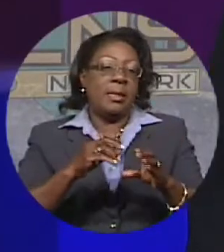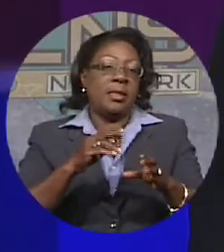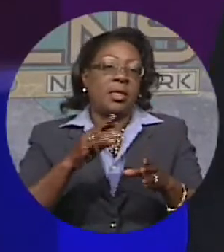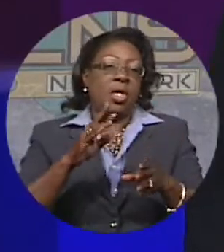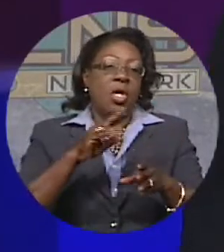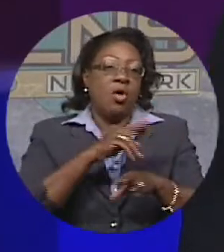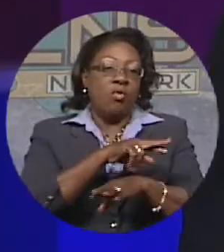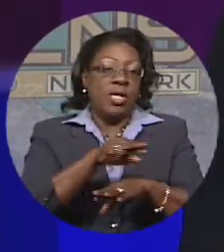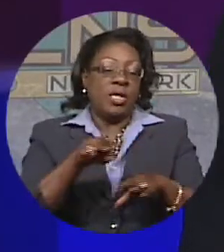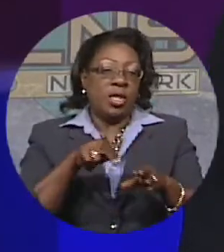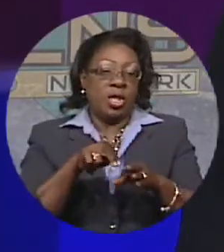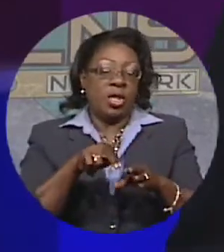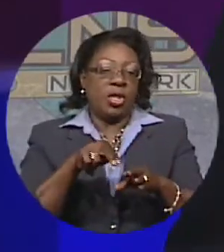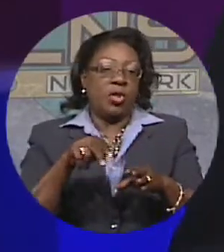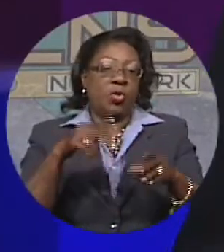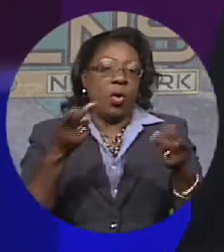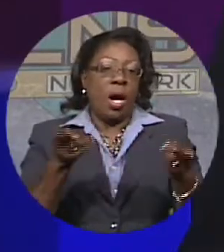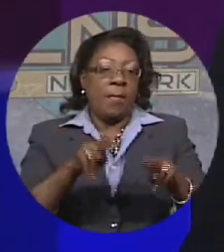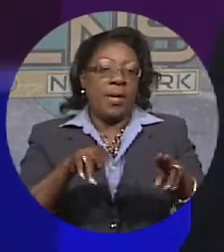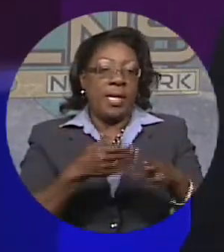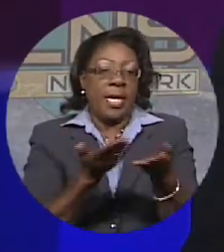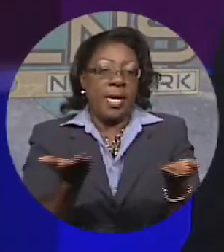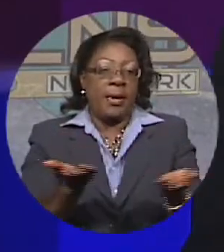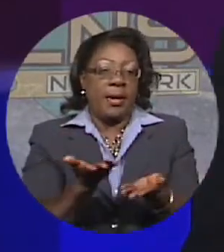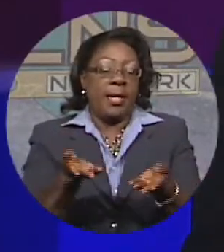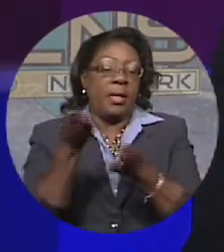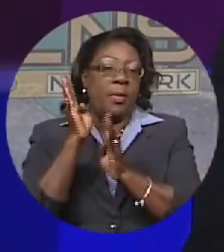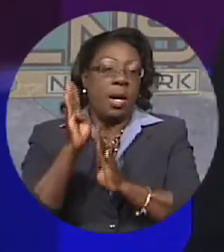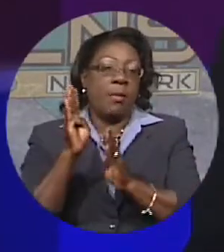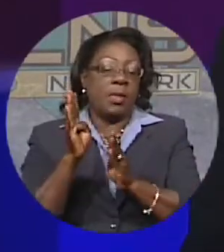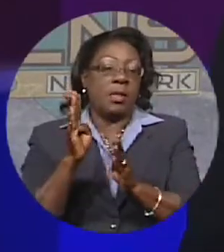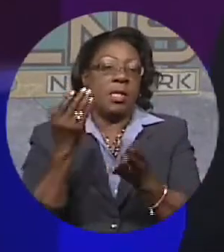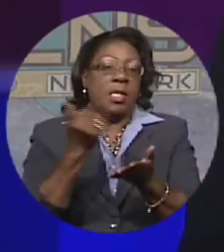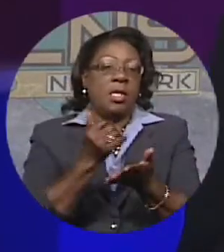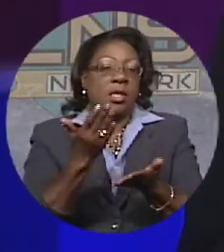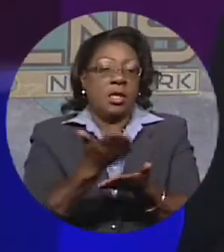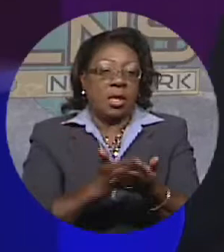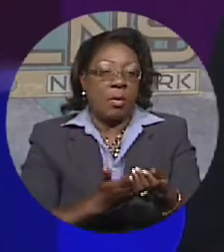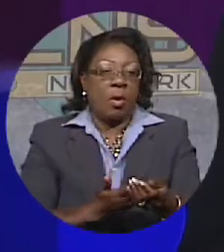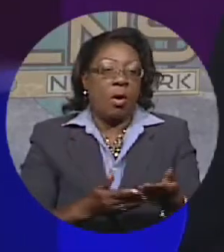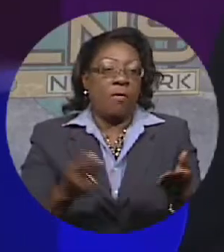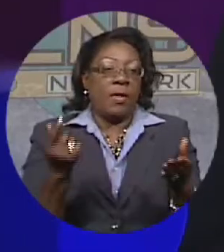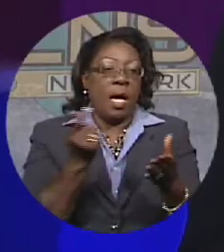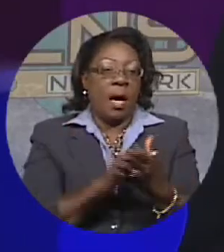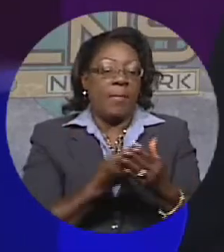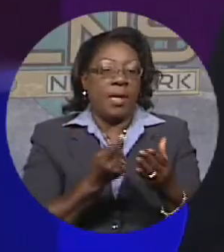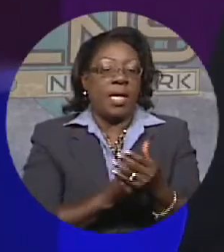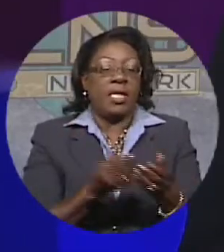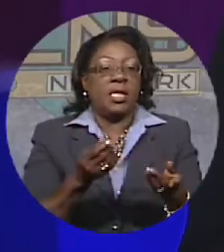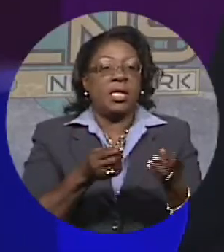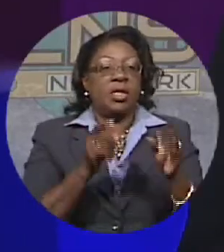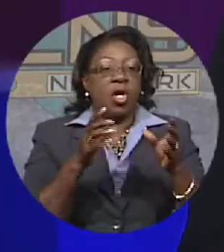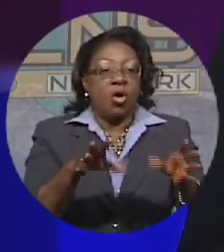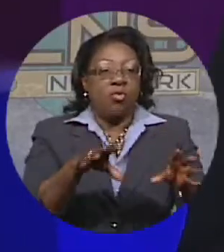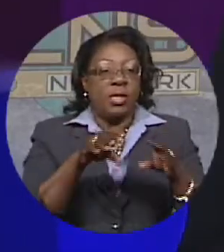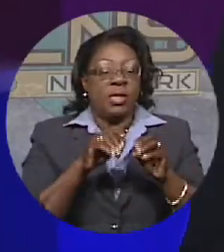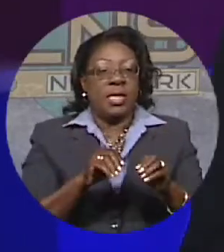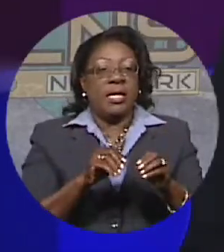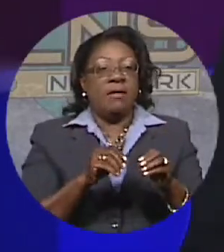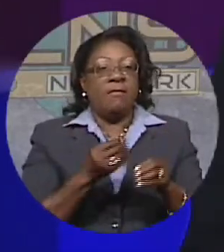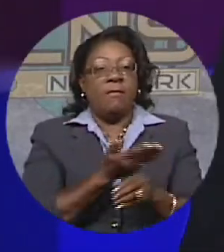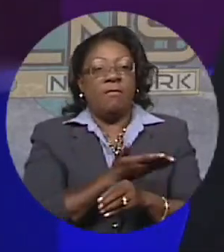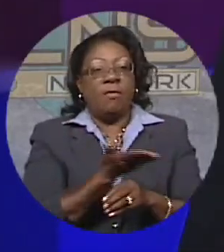the Bahamas. Additionally, Prime Minister Christie notes that some of the applications received from those who want to operate facilities here include